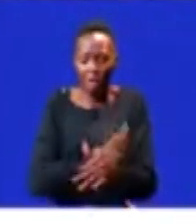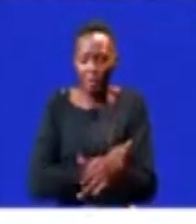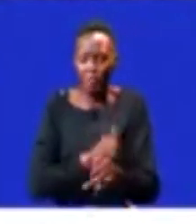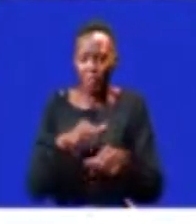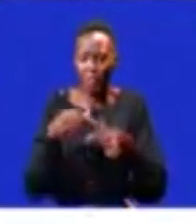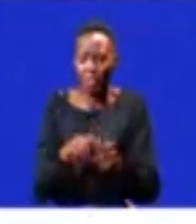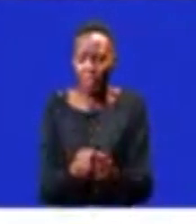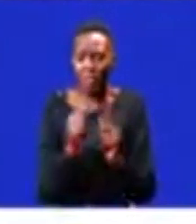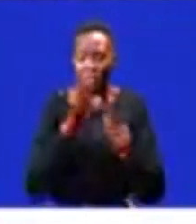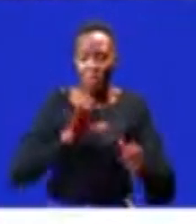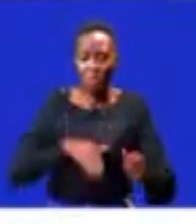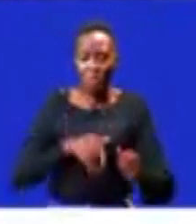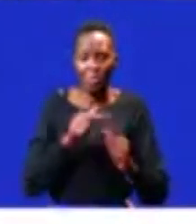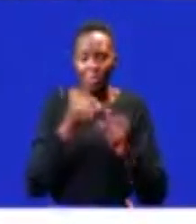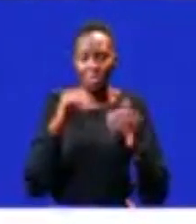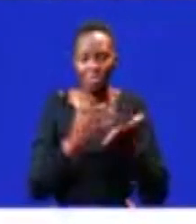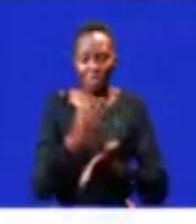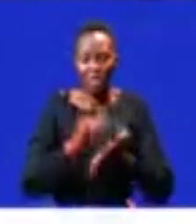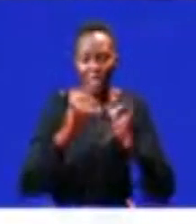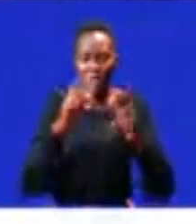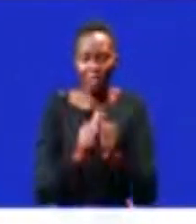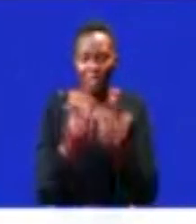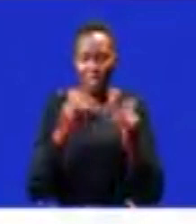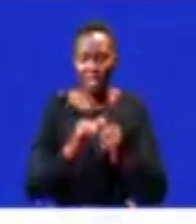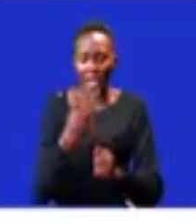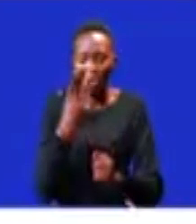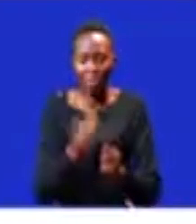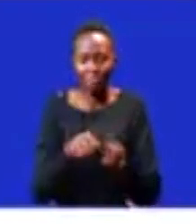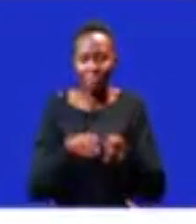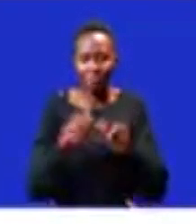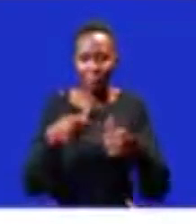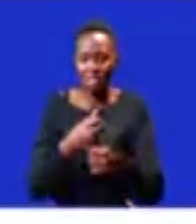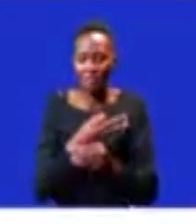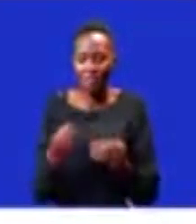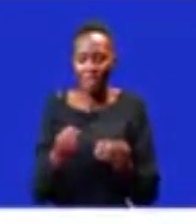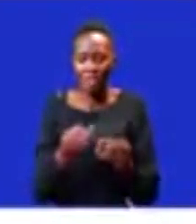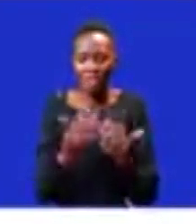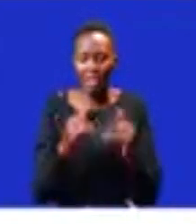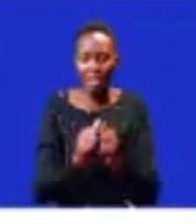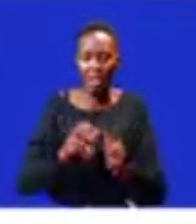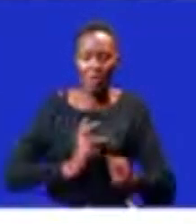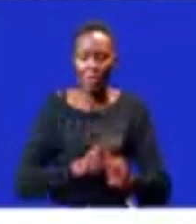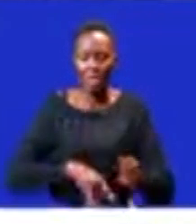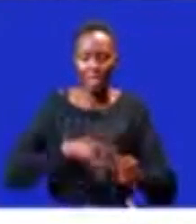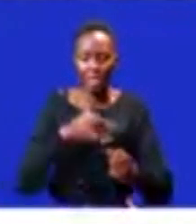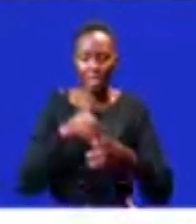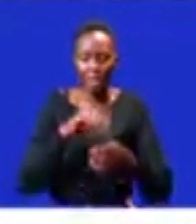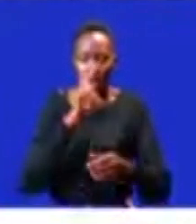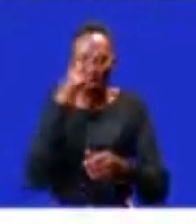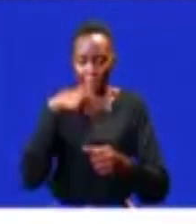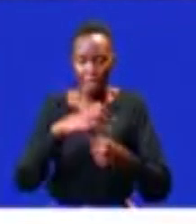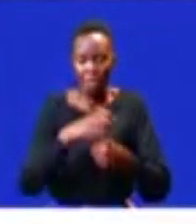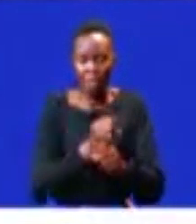together to ensure women's issues are addressed and looking at how women can access finances as well. So as Christian Aid, we are very interested in the policy make